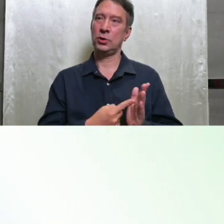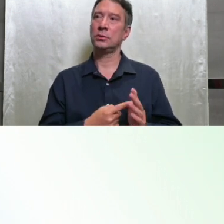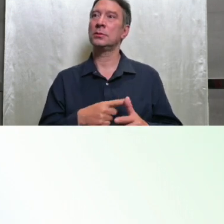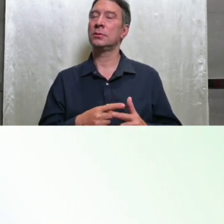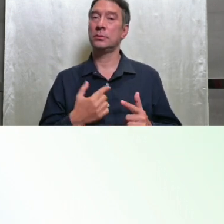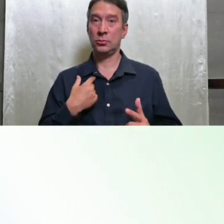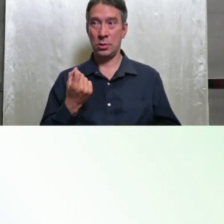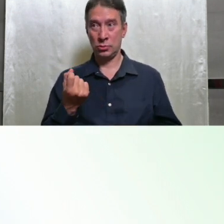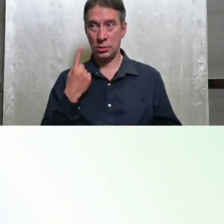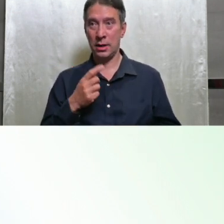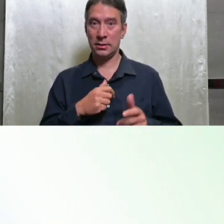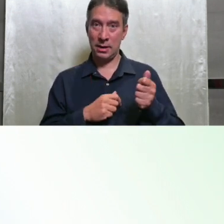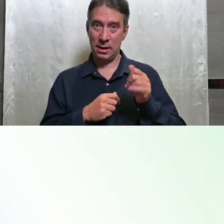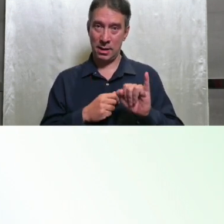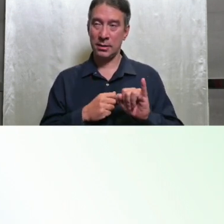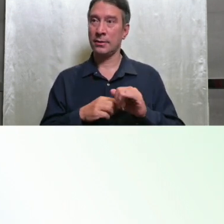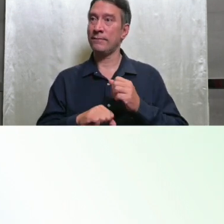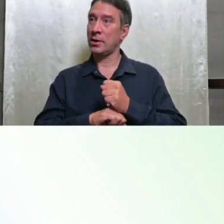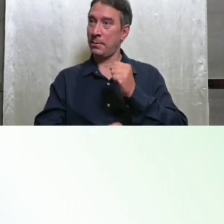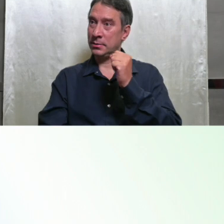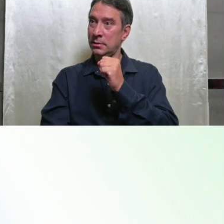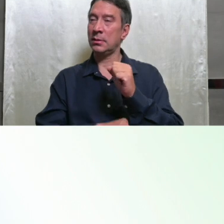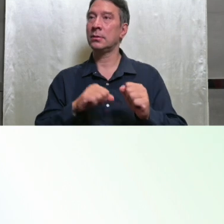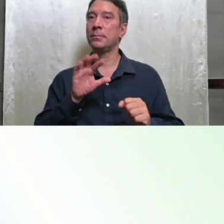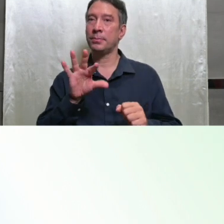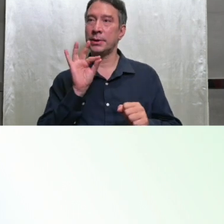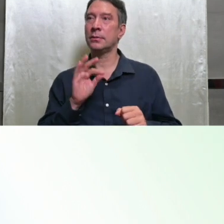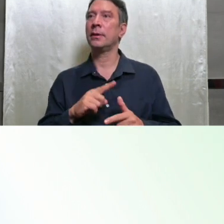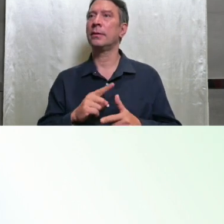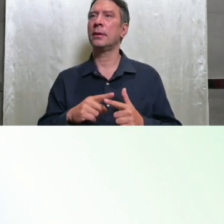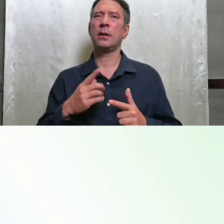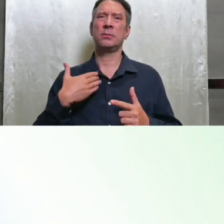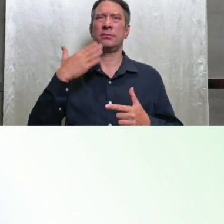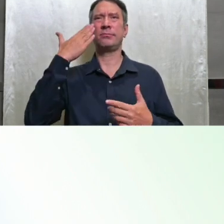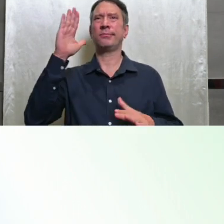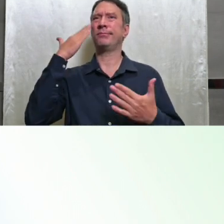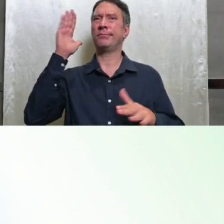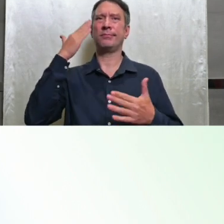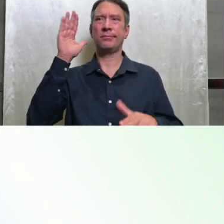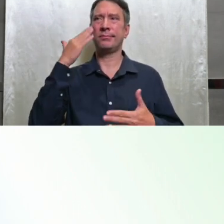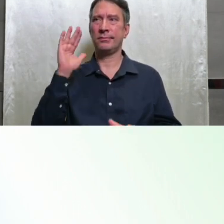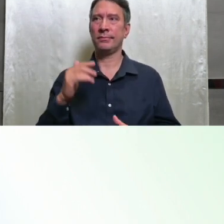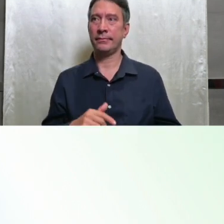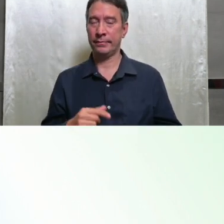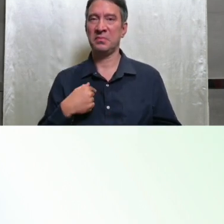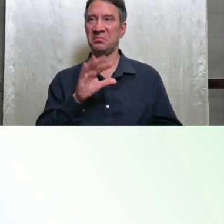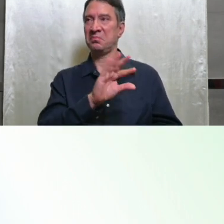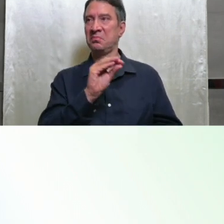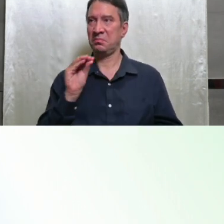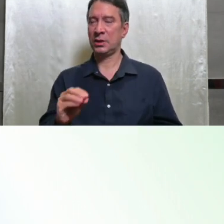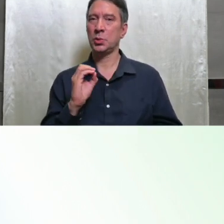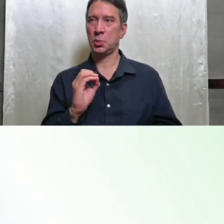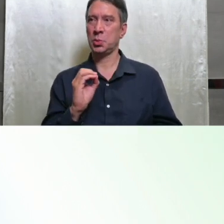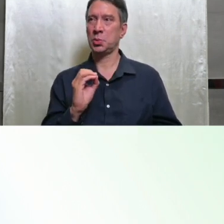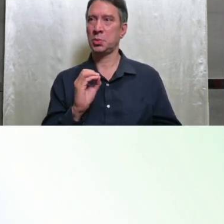would start from level 0. And it's not just high school learners. You know, if I were maybe a retiree